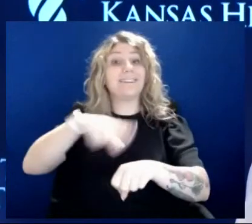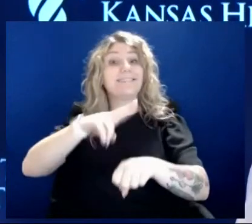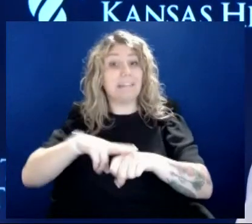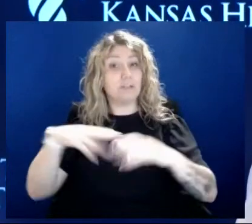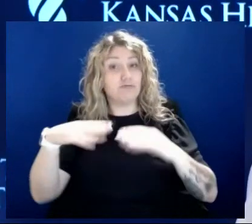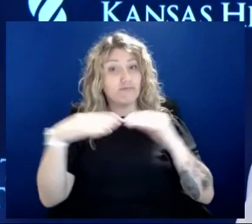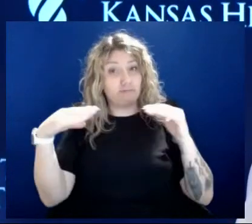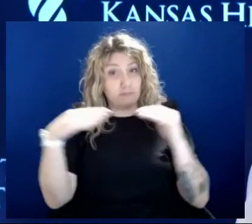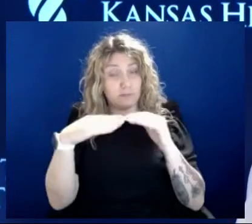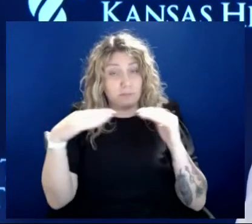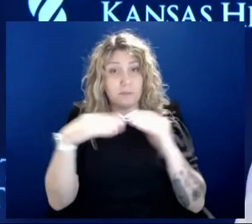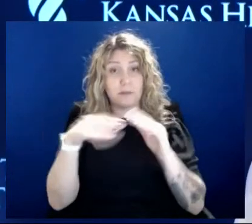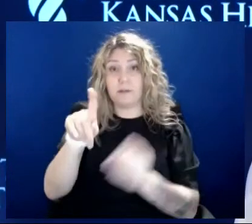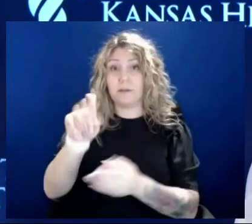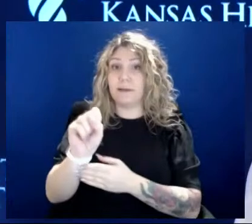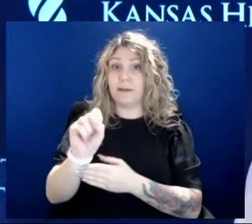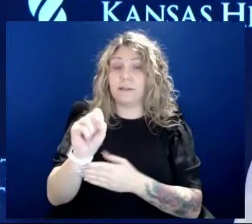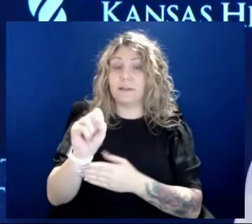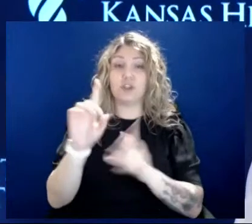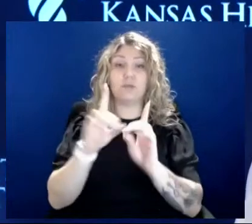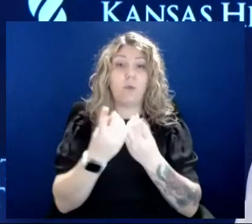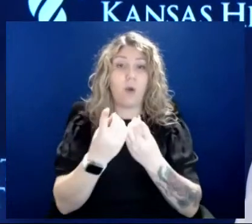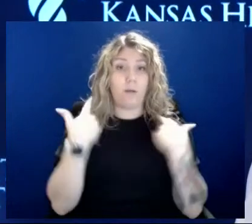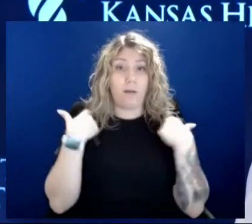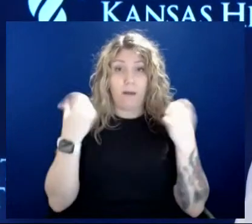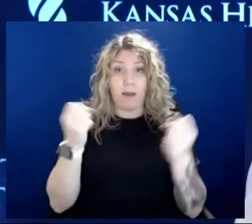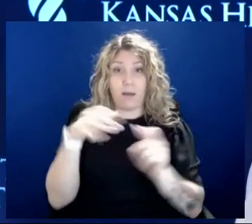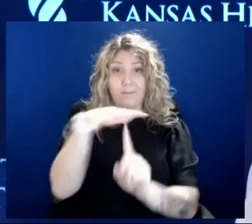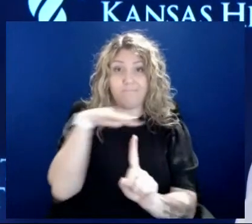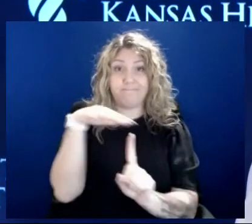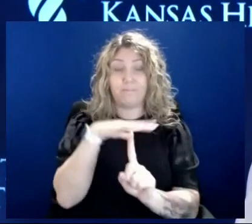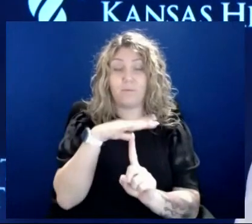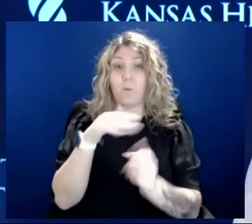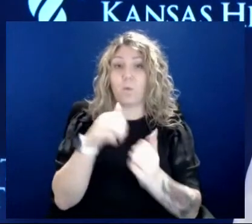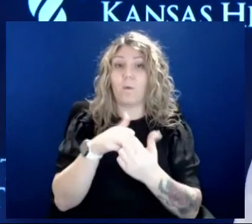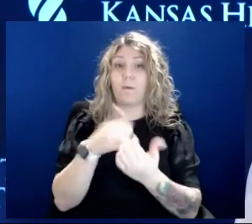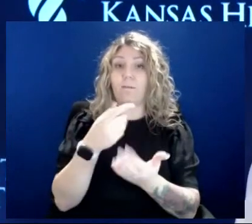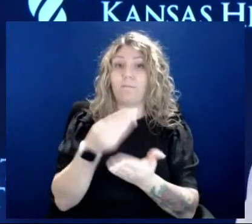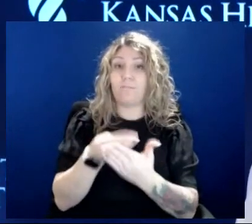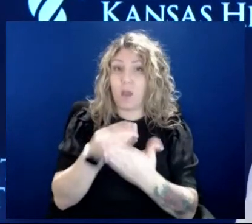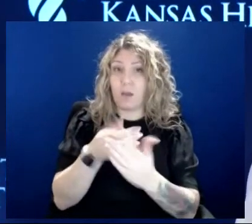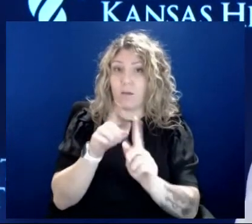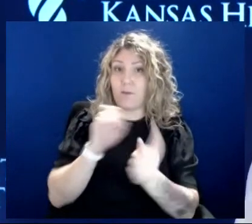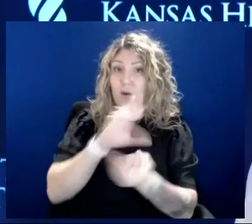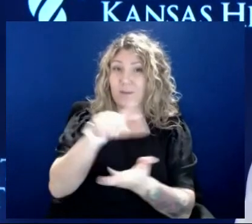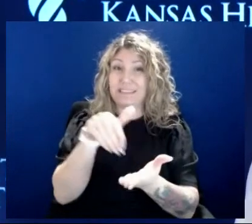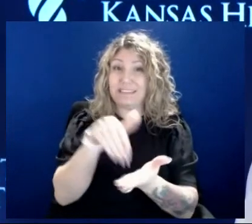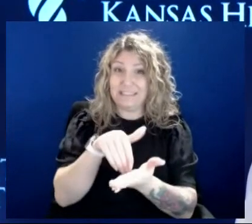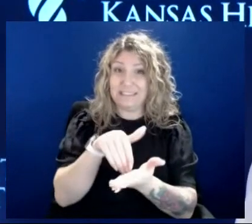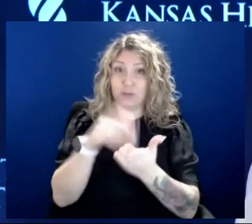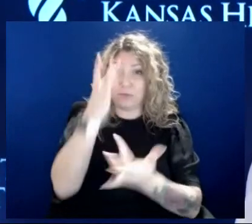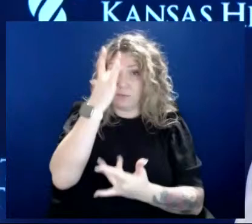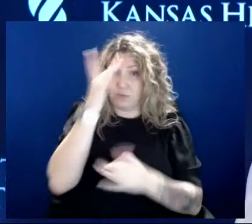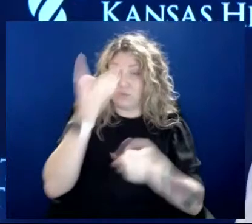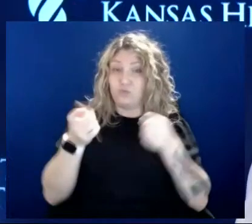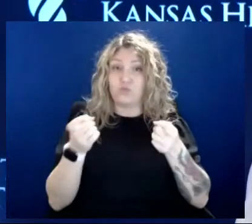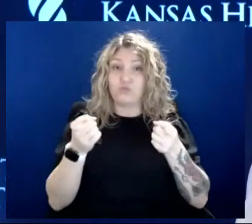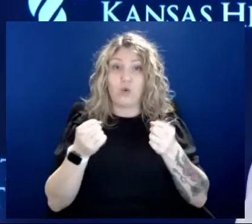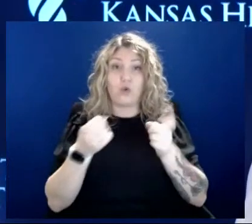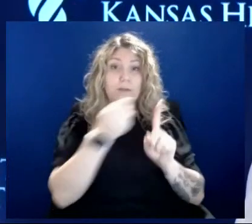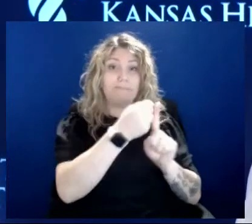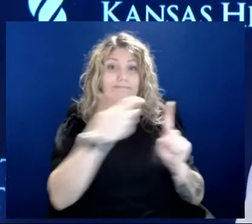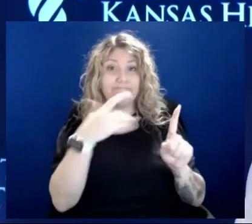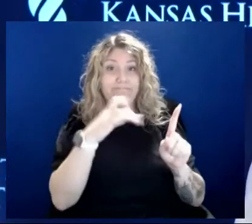Kansas Department of Health and Environment, with funding from the Center for Disease Control, is now working with us to extend that model of